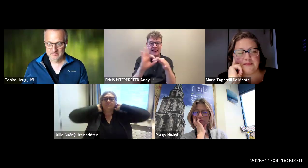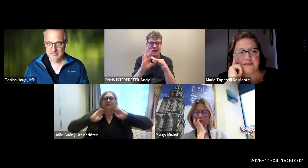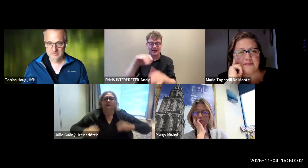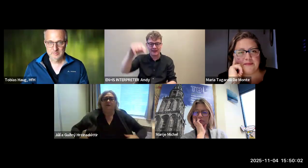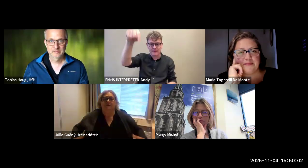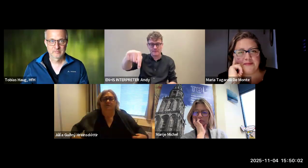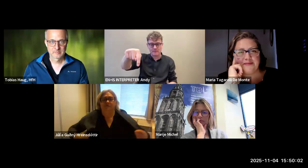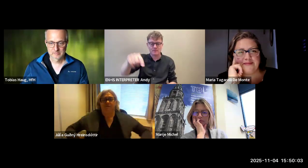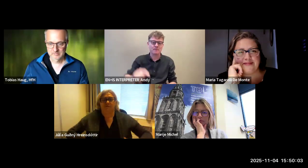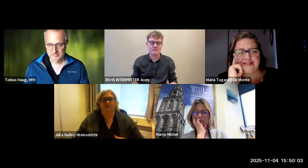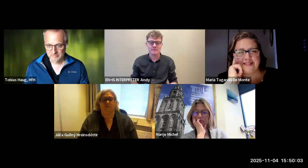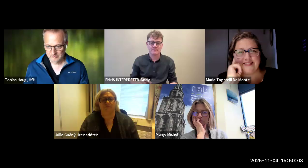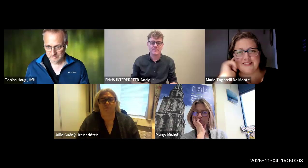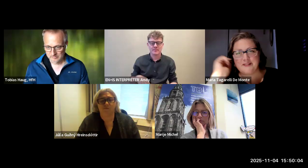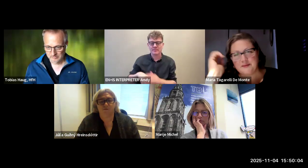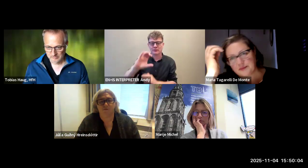Just hang on.